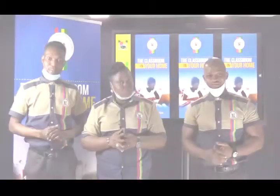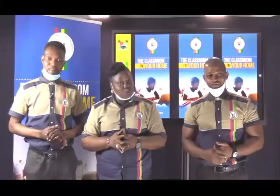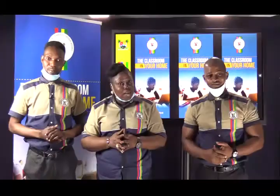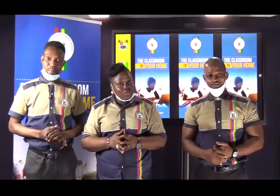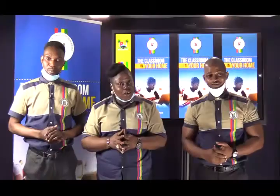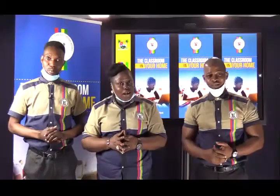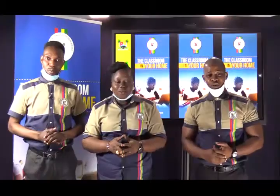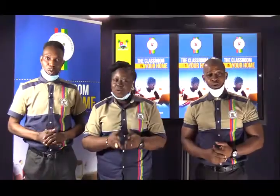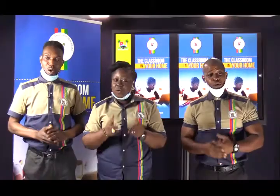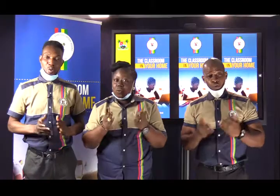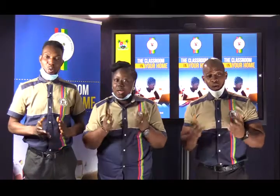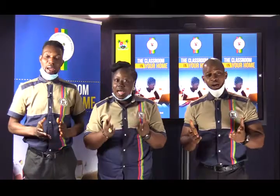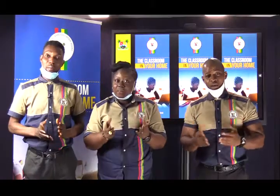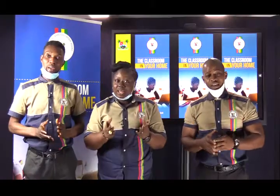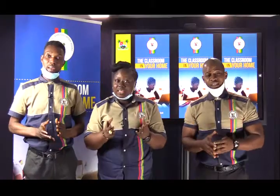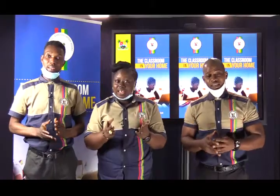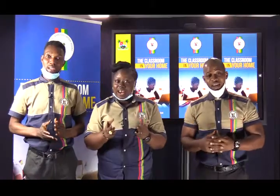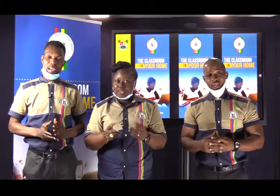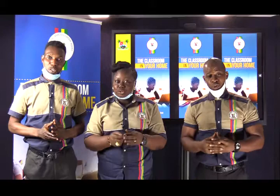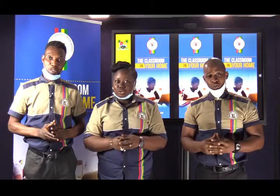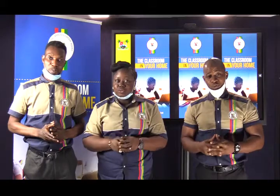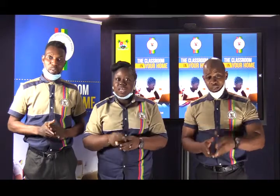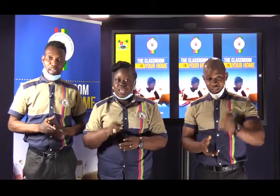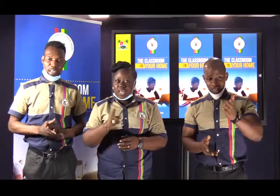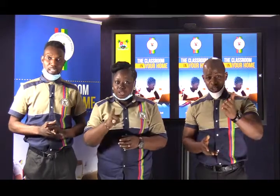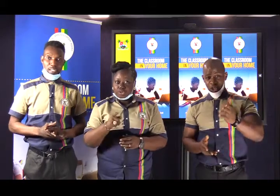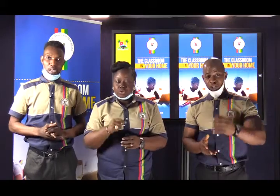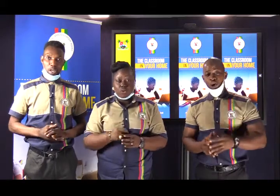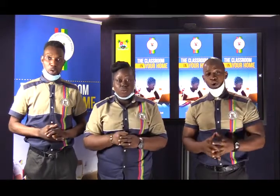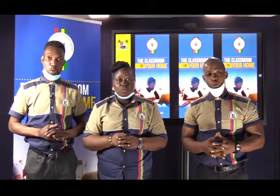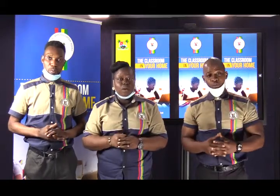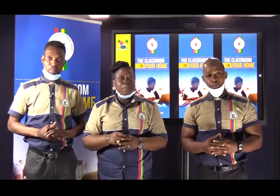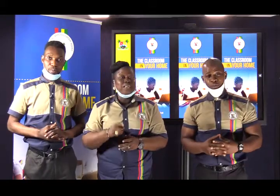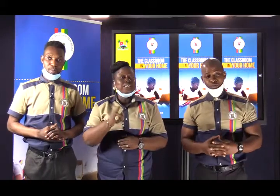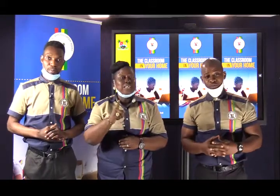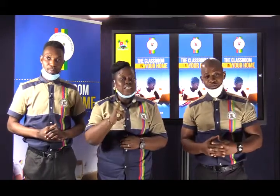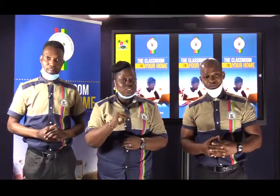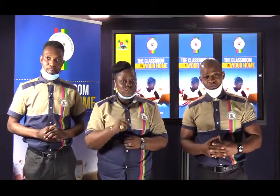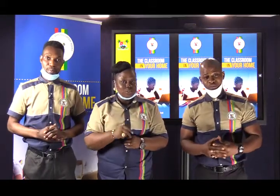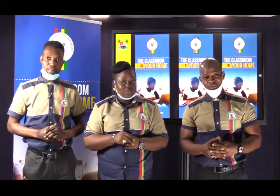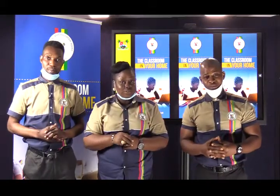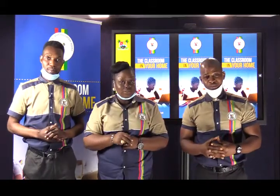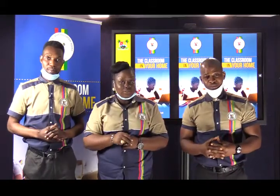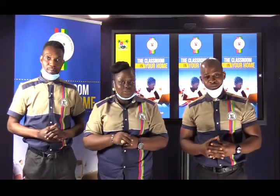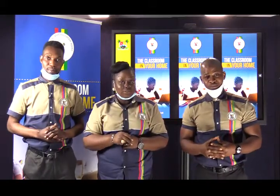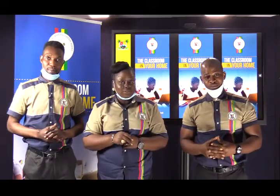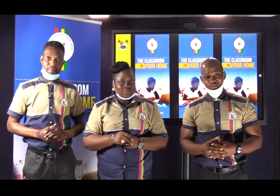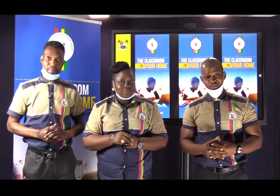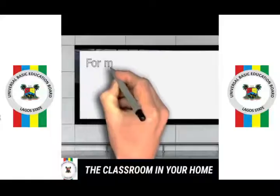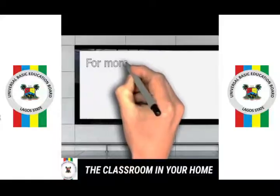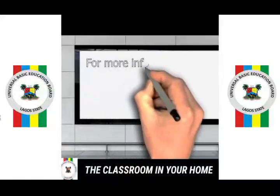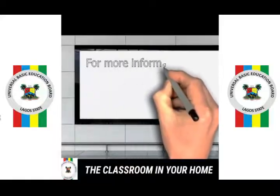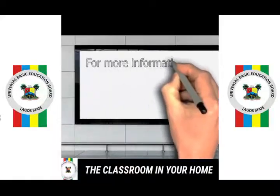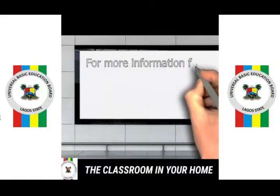interpreter. Together, we are bringing the classroom into your home. Please stay tuned.